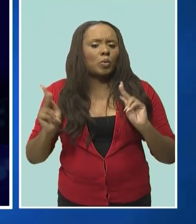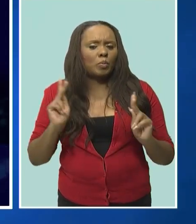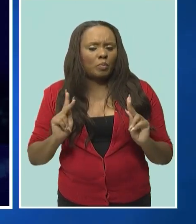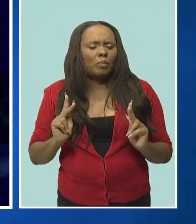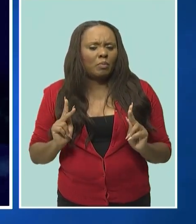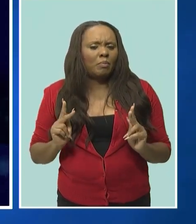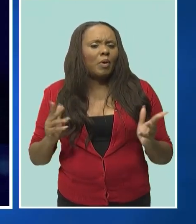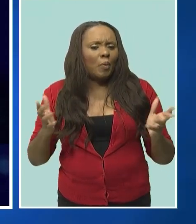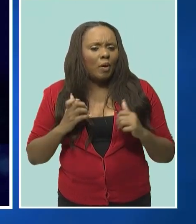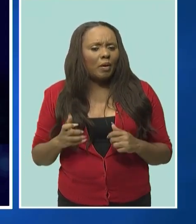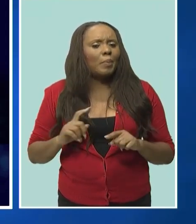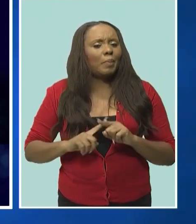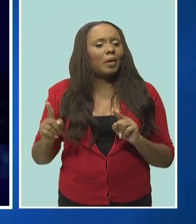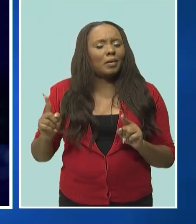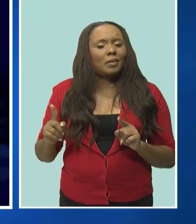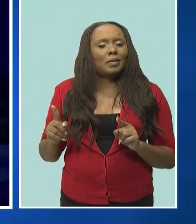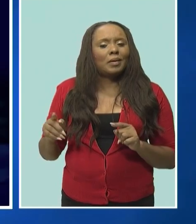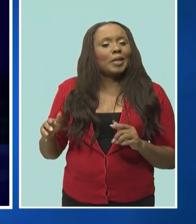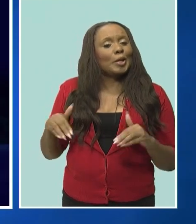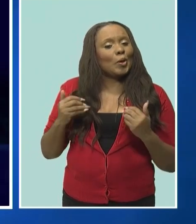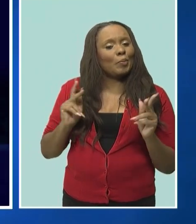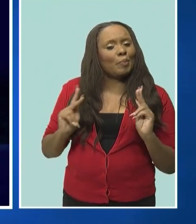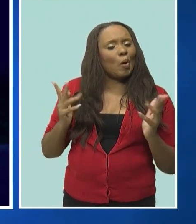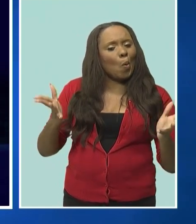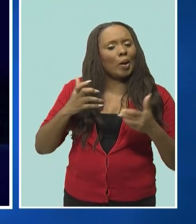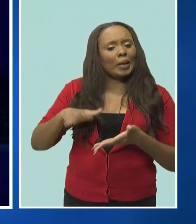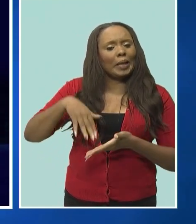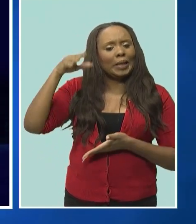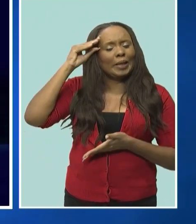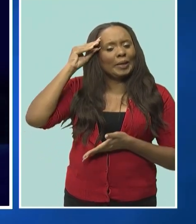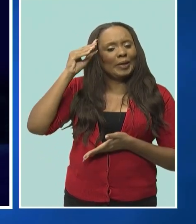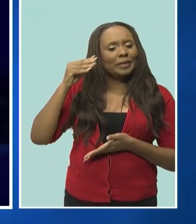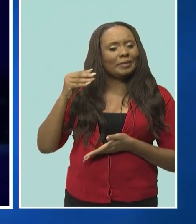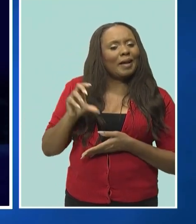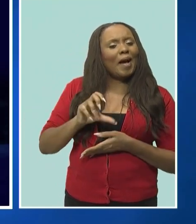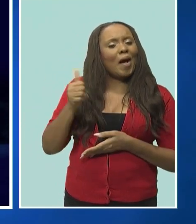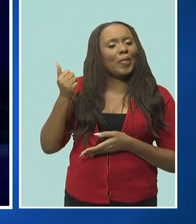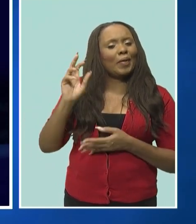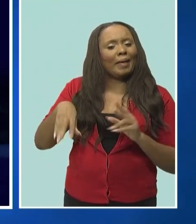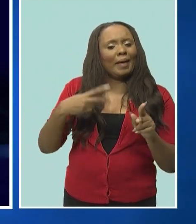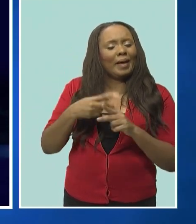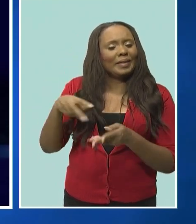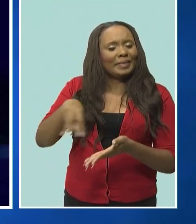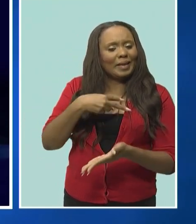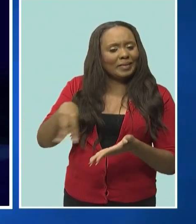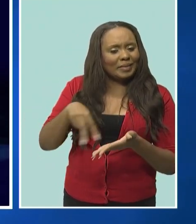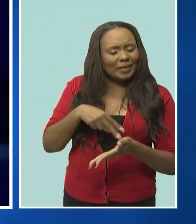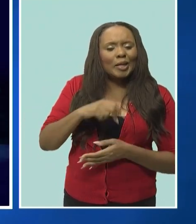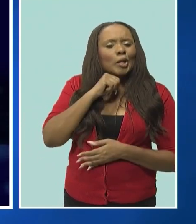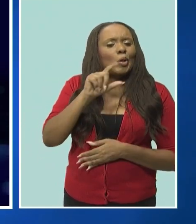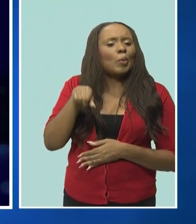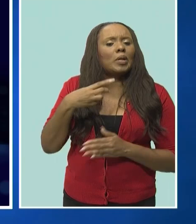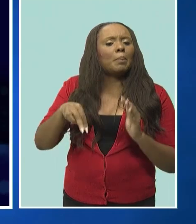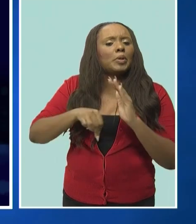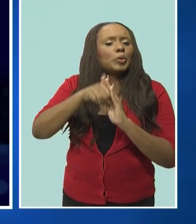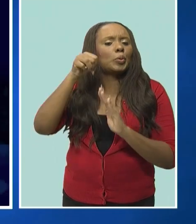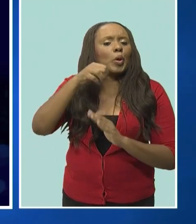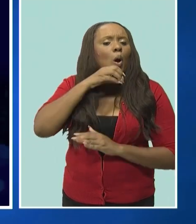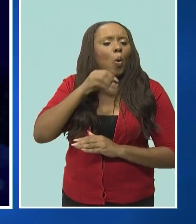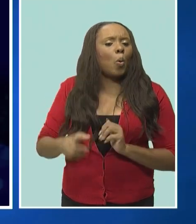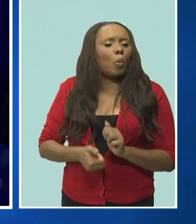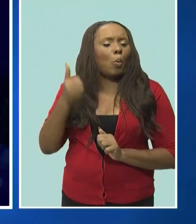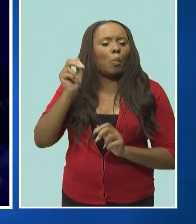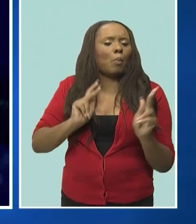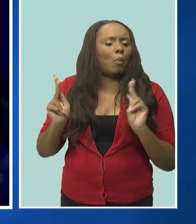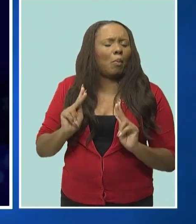dance music and want to learn to dance and stuff like that too. So it's not only mature people or older